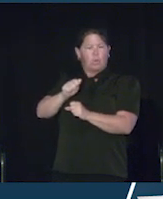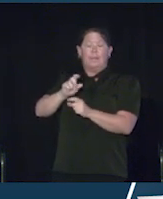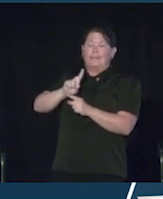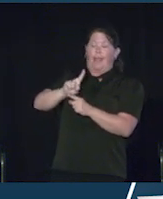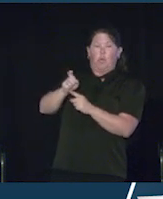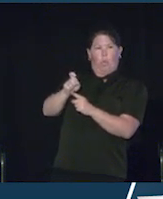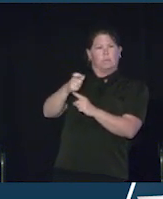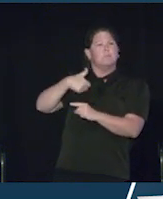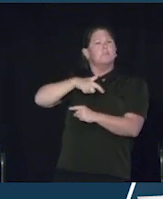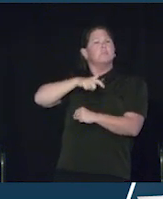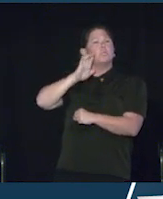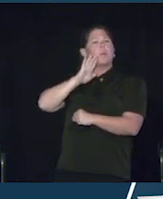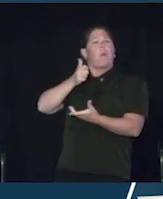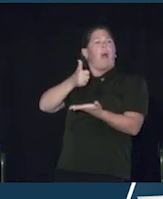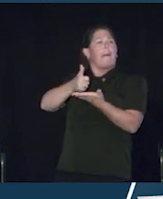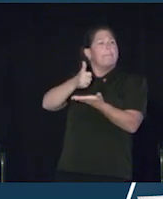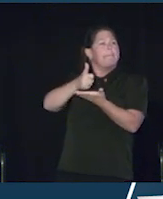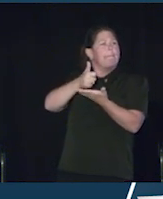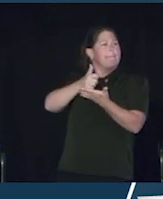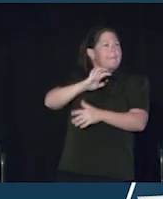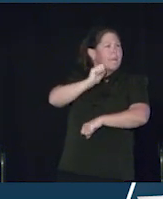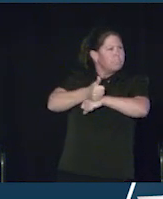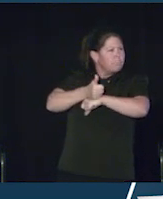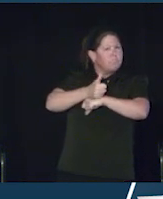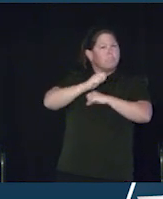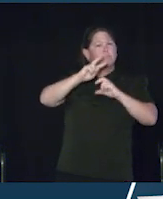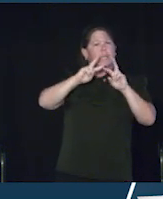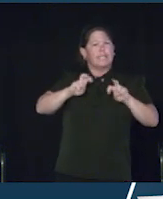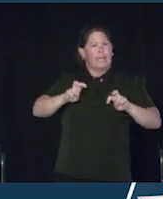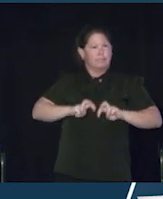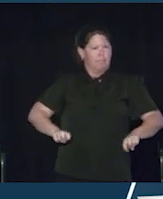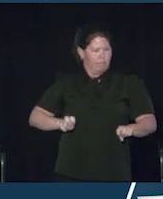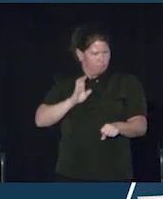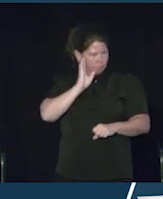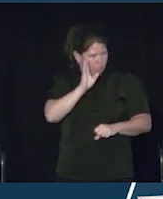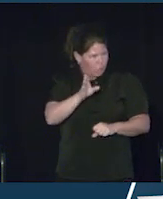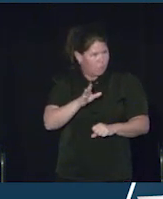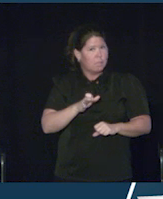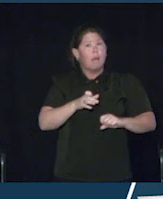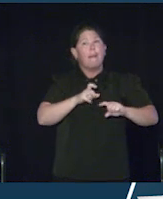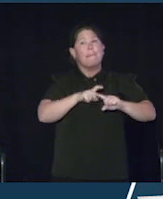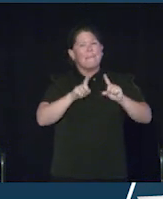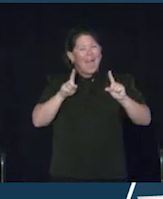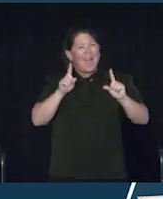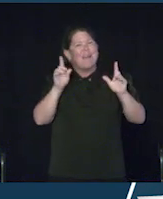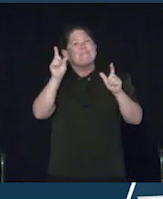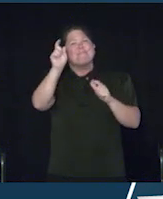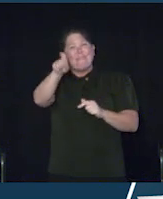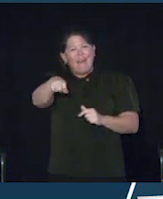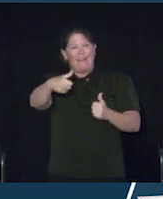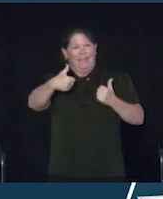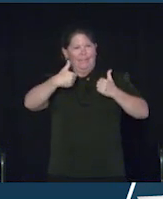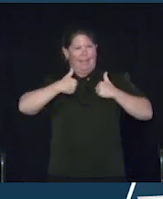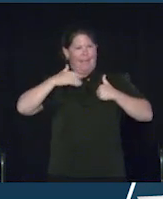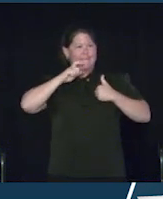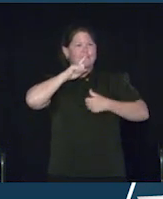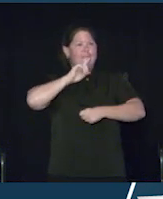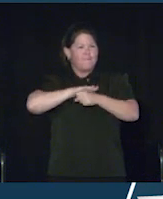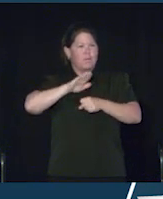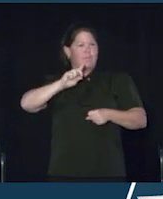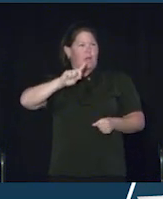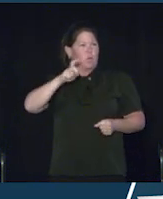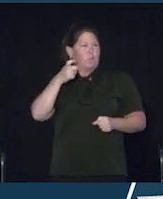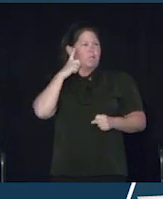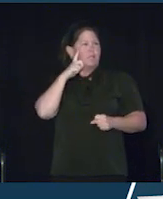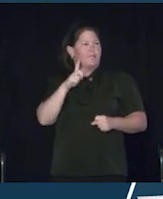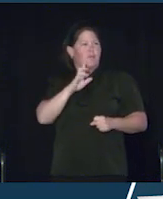schedule a assessment, but we do need that confirmed diagnosis in order for the child to continue to receive